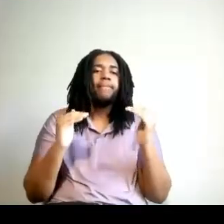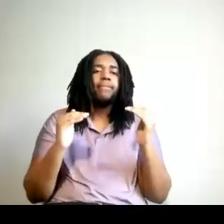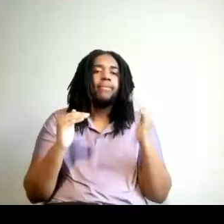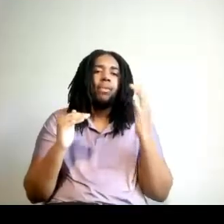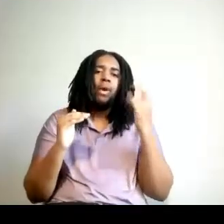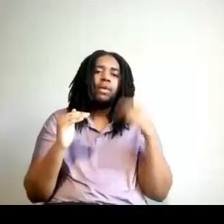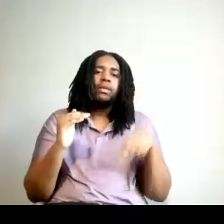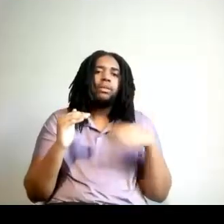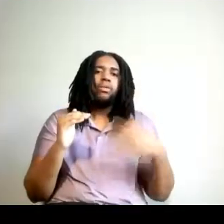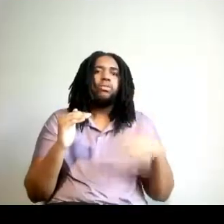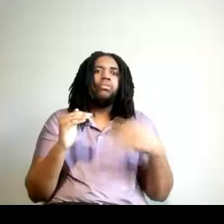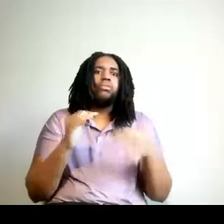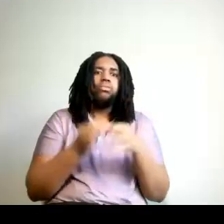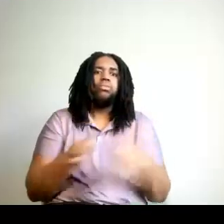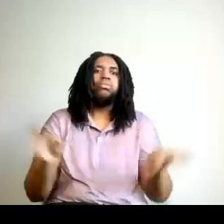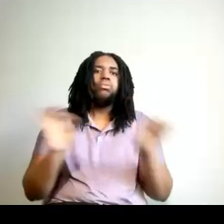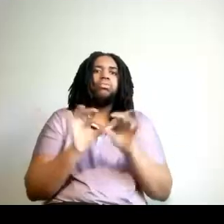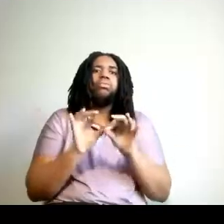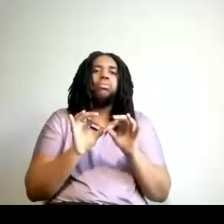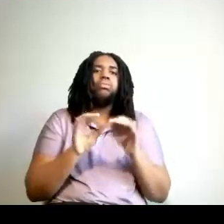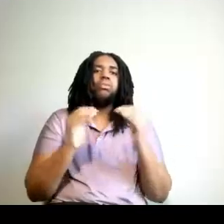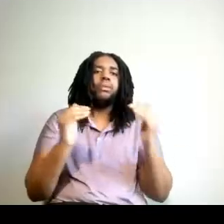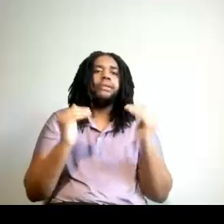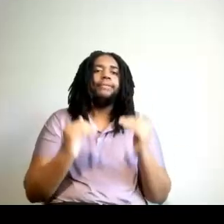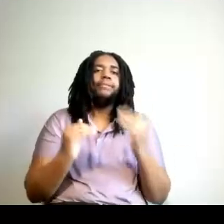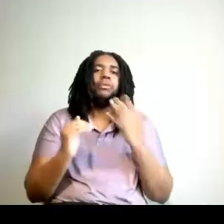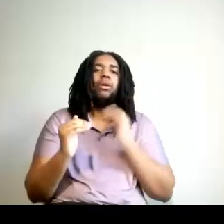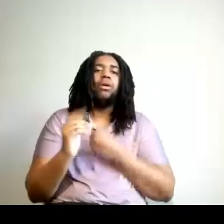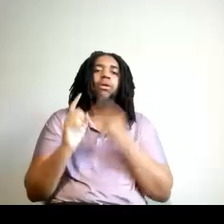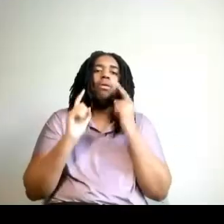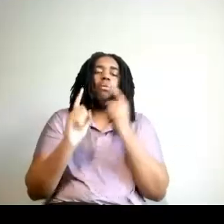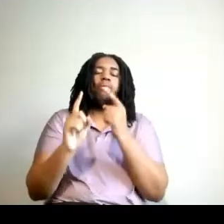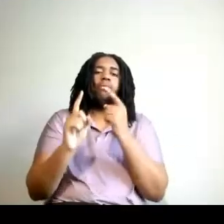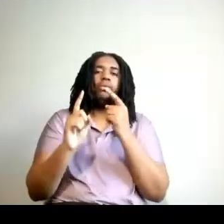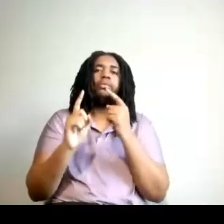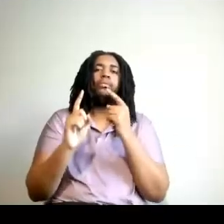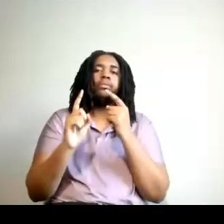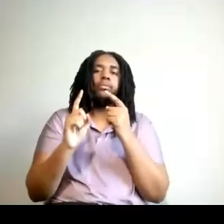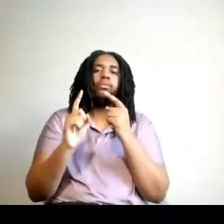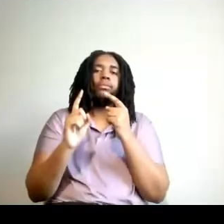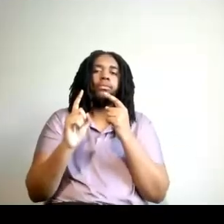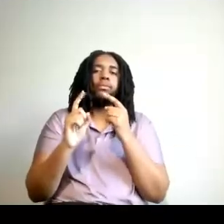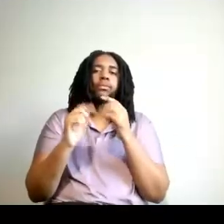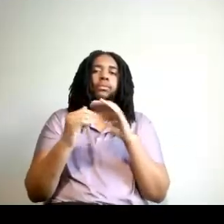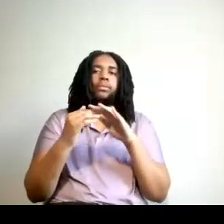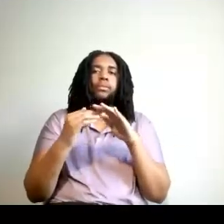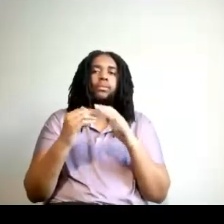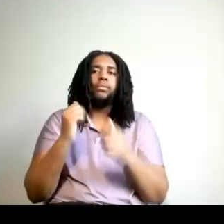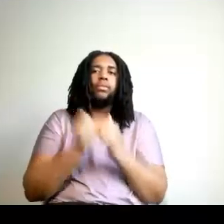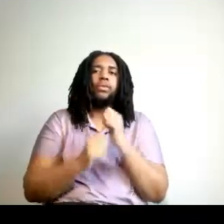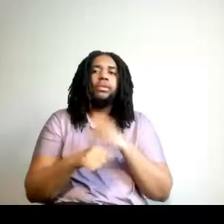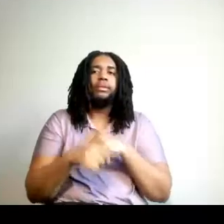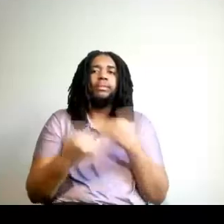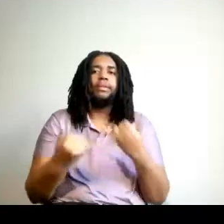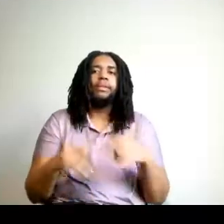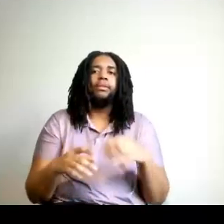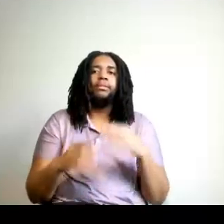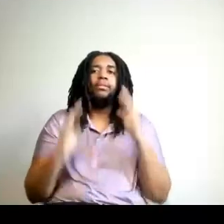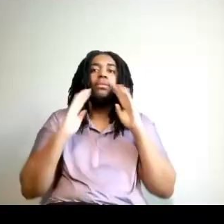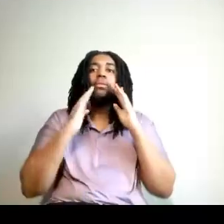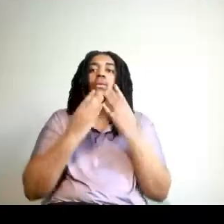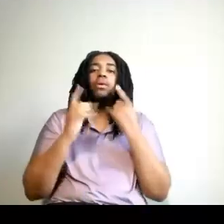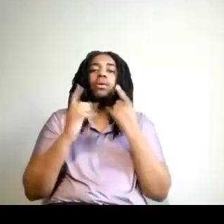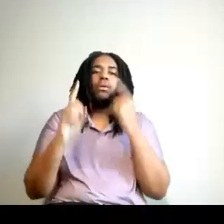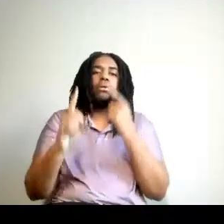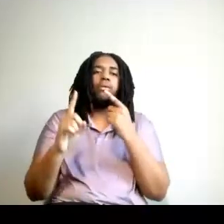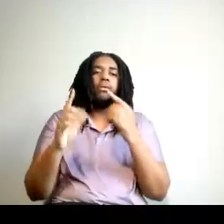why this is timely. We'll talk about our goals for what we're going to spend the majority of time on tonight, a little bit about